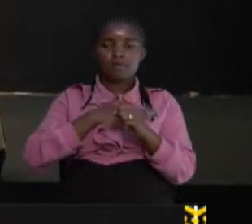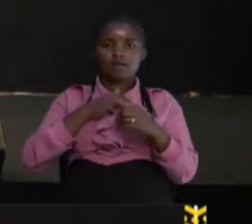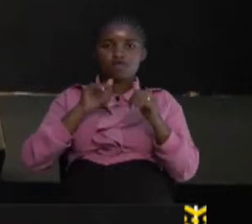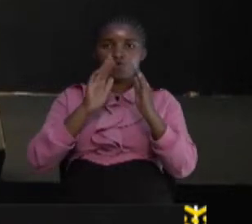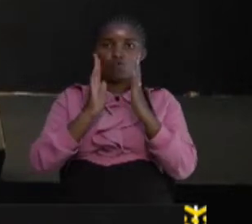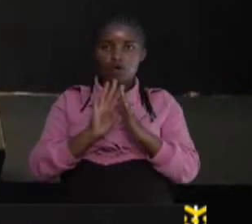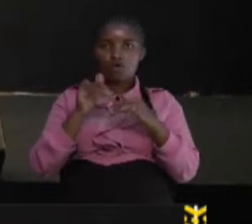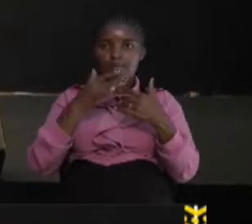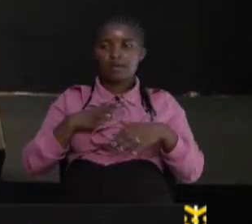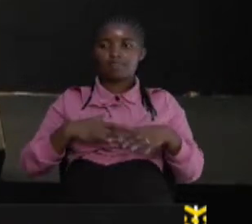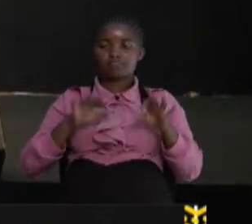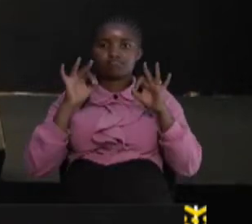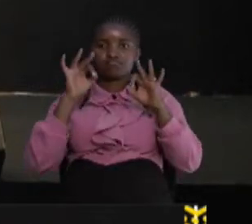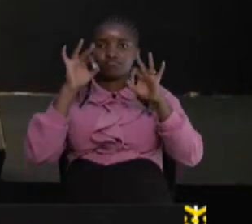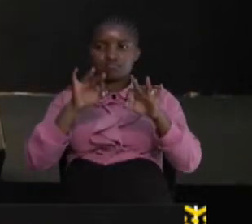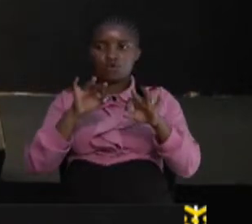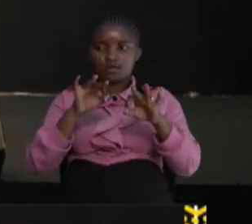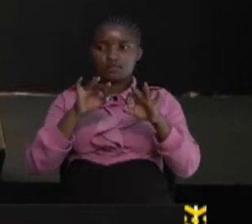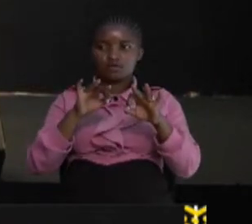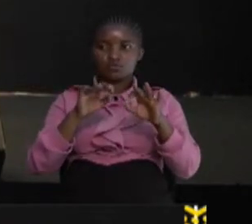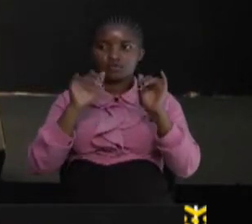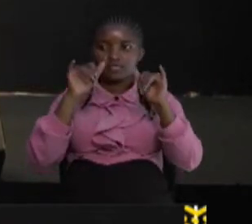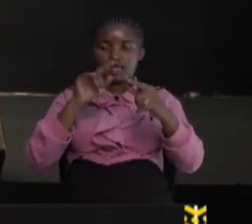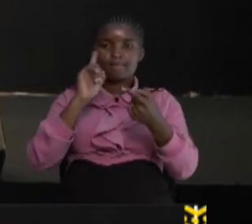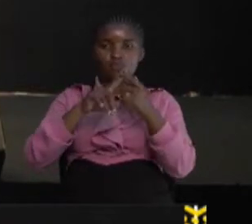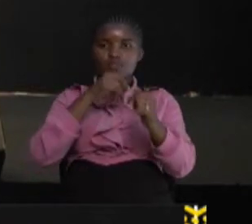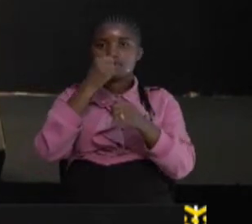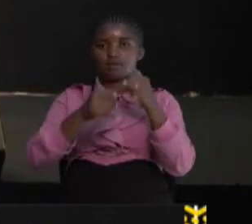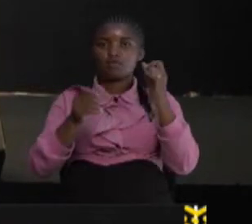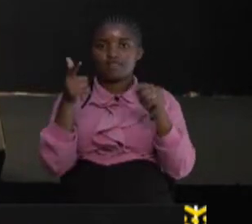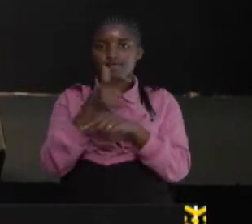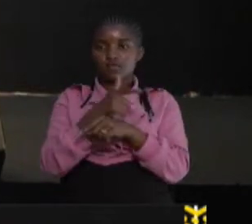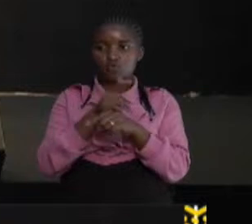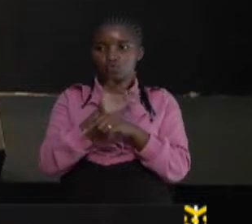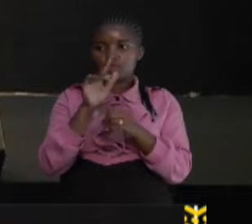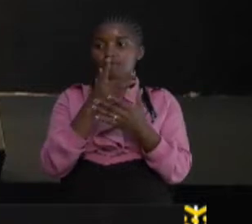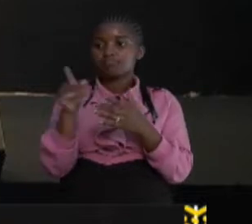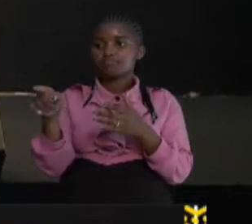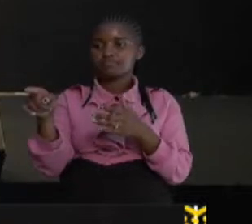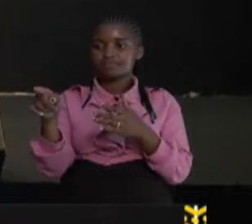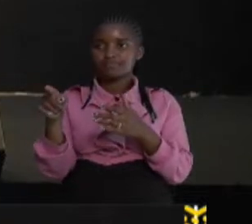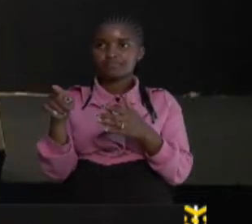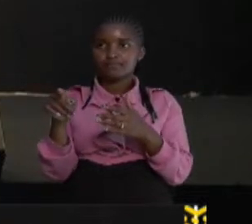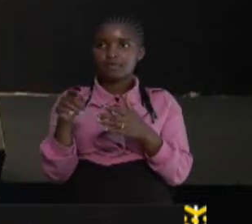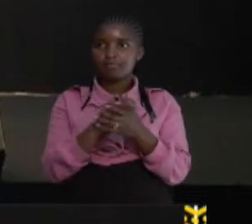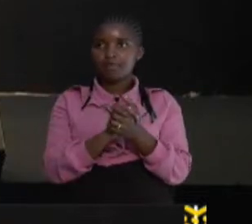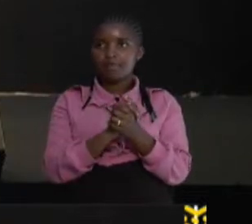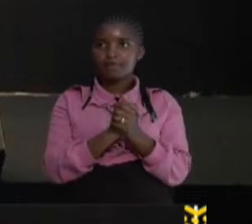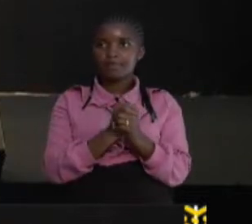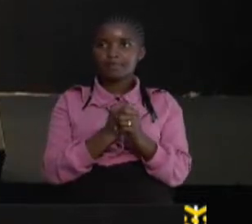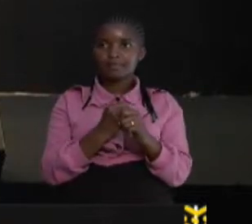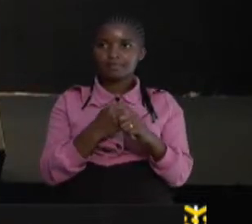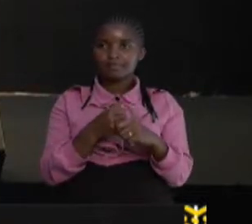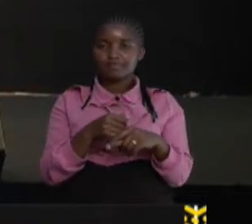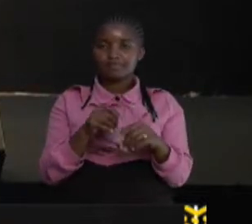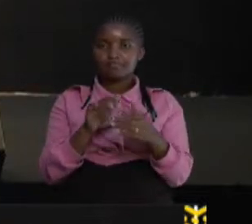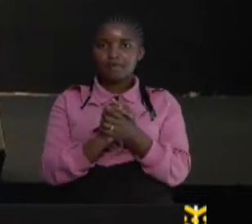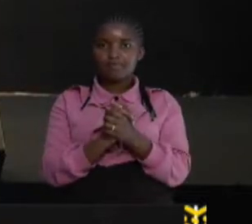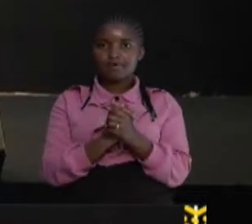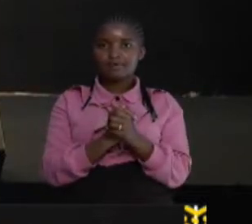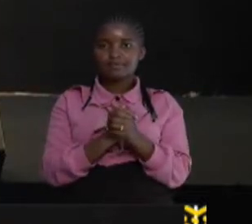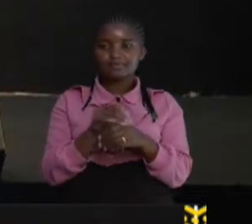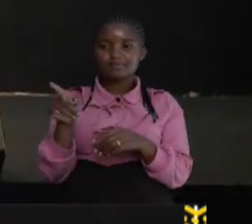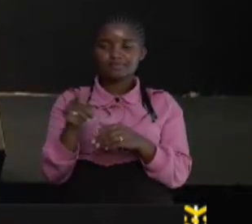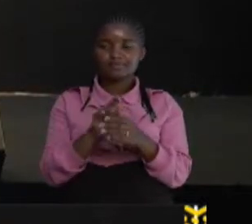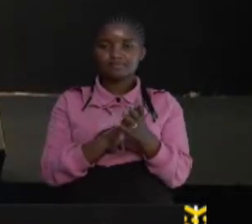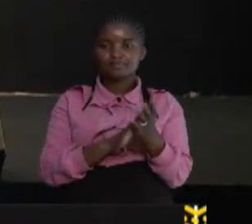my audience to, stay to the end of the video? Those are some of the things you need to think about. So when you do short form content, you